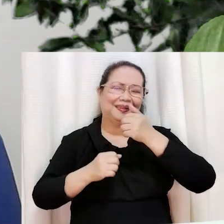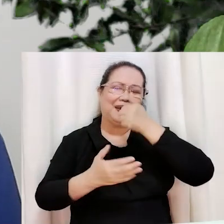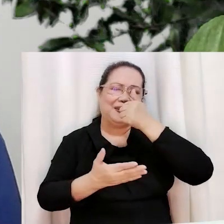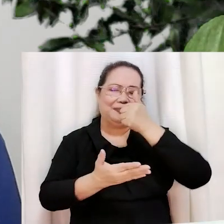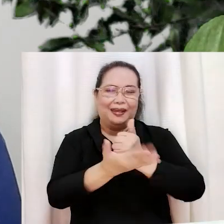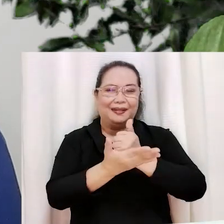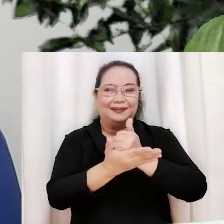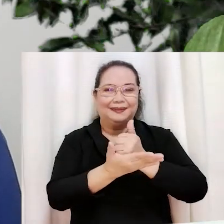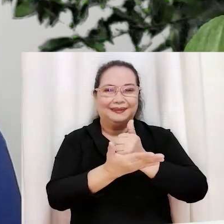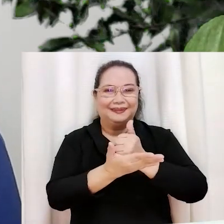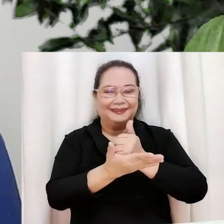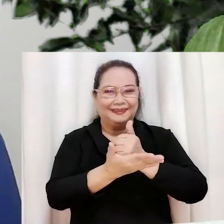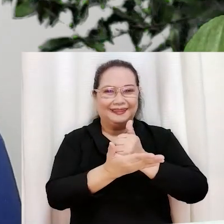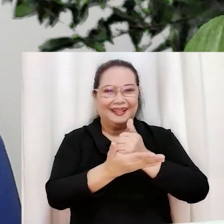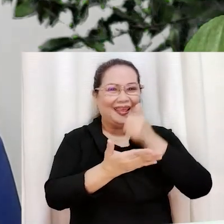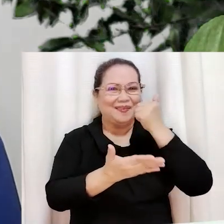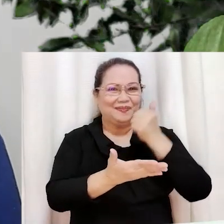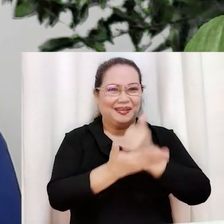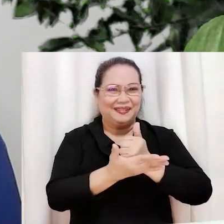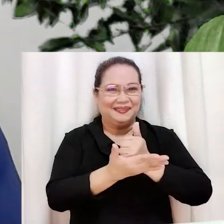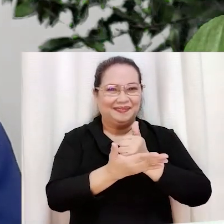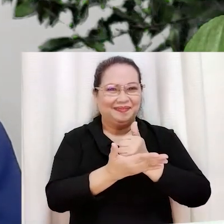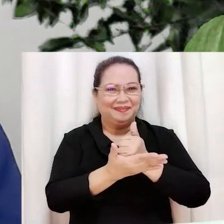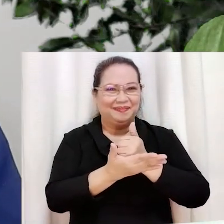Amen. Amen.